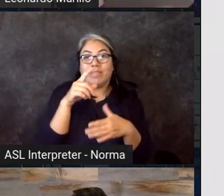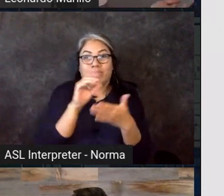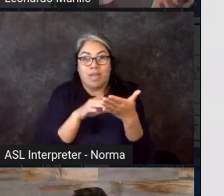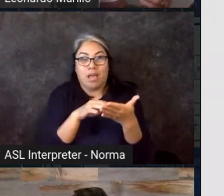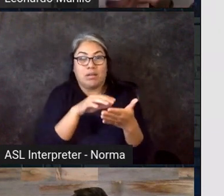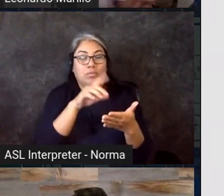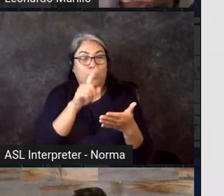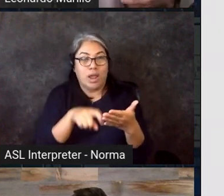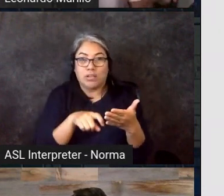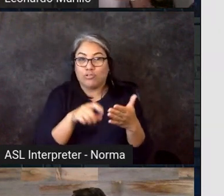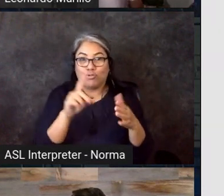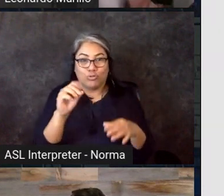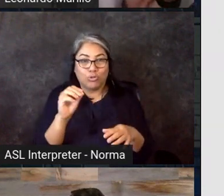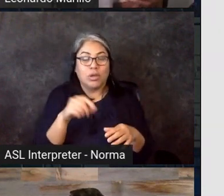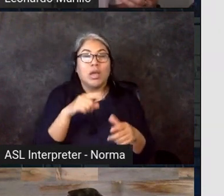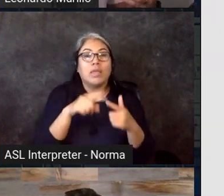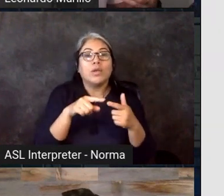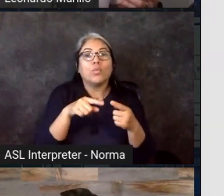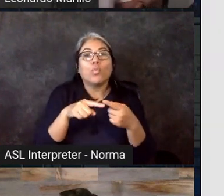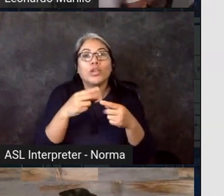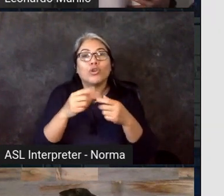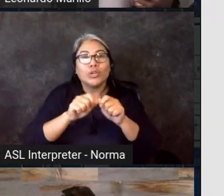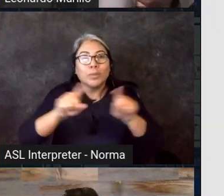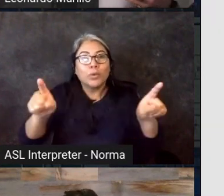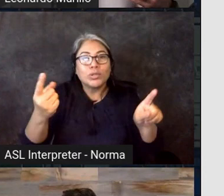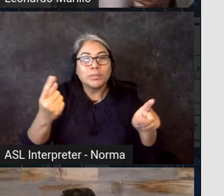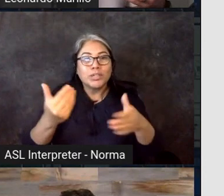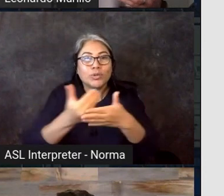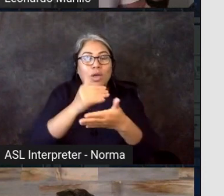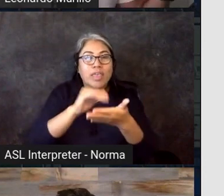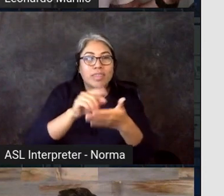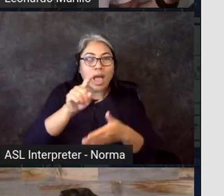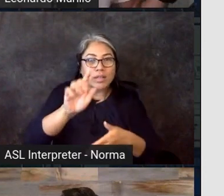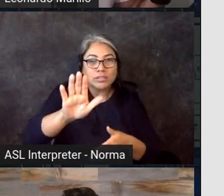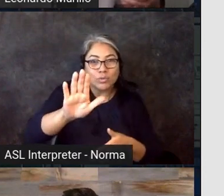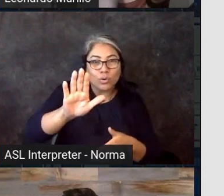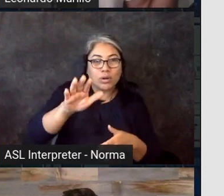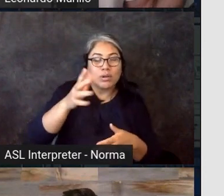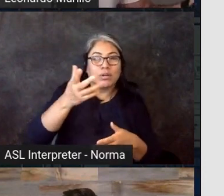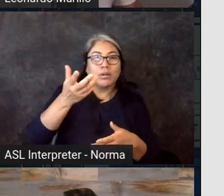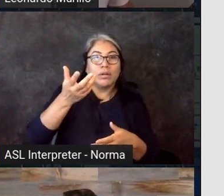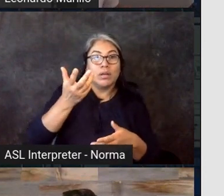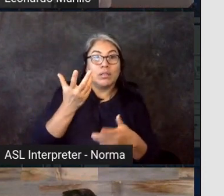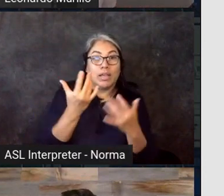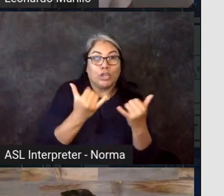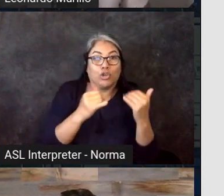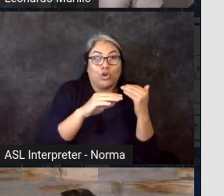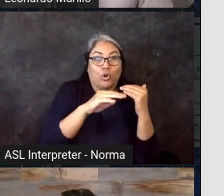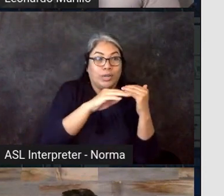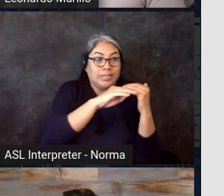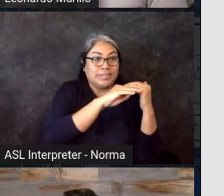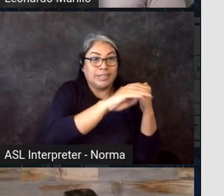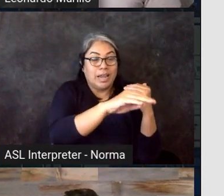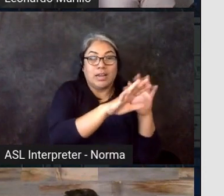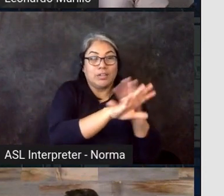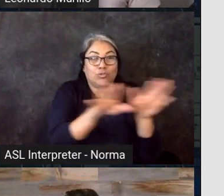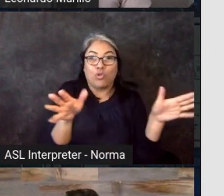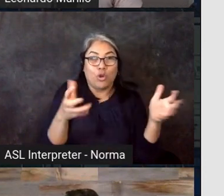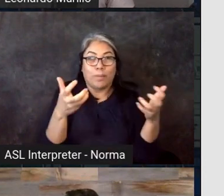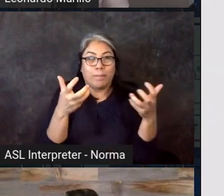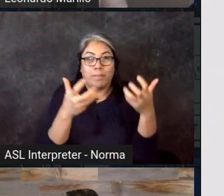something new, there's your drift, right? The current state is no longer matching the